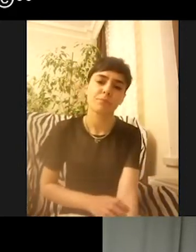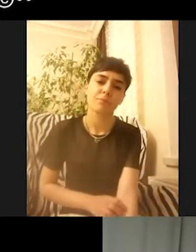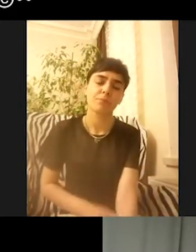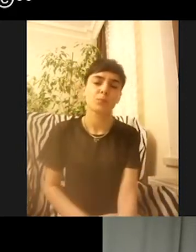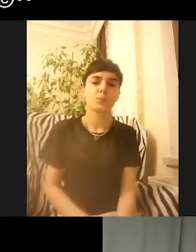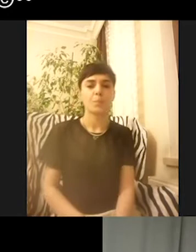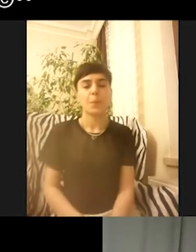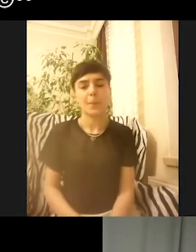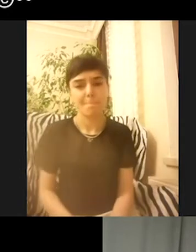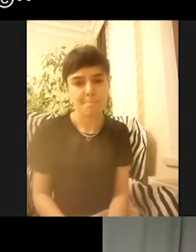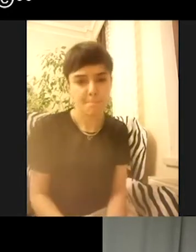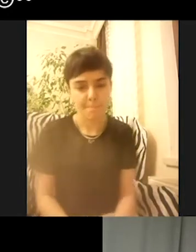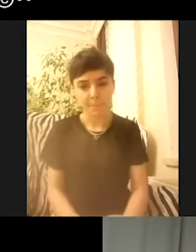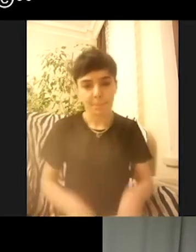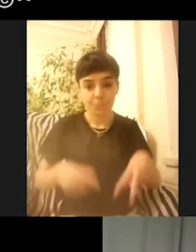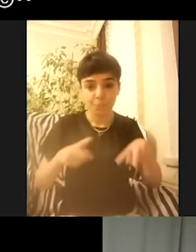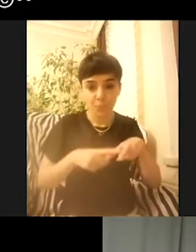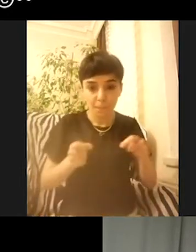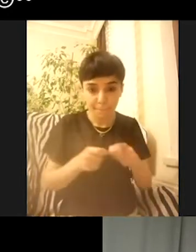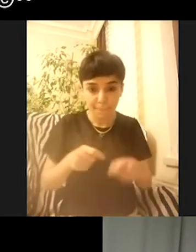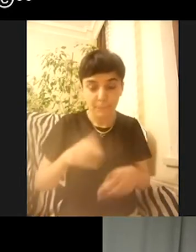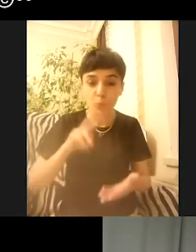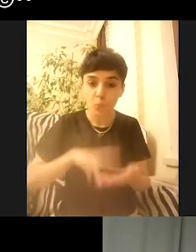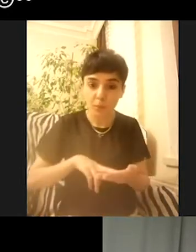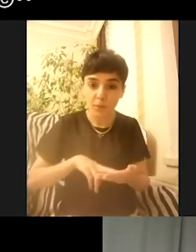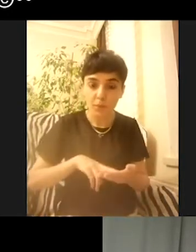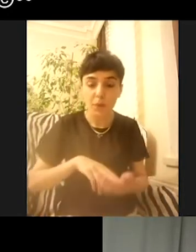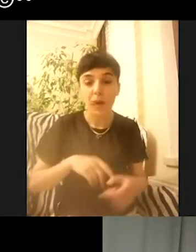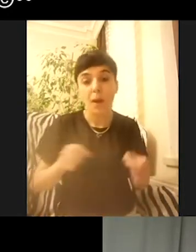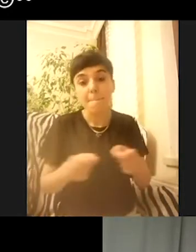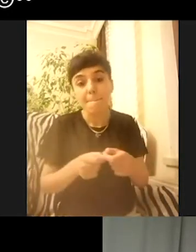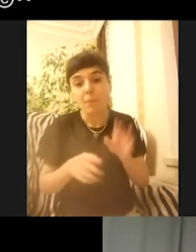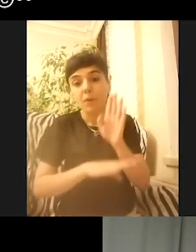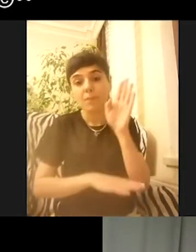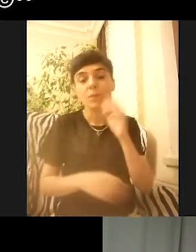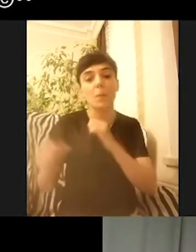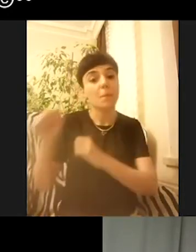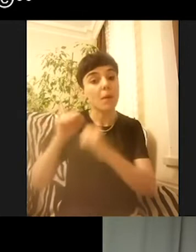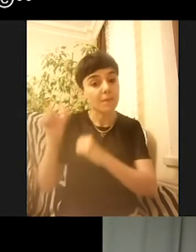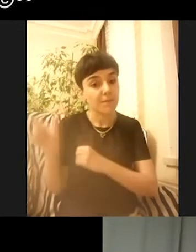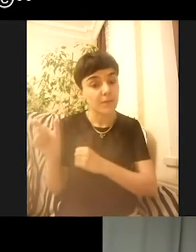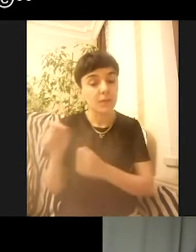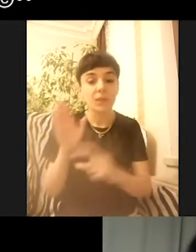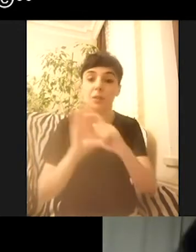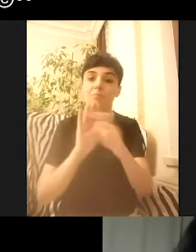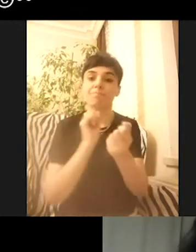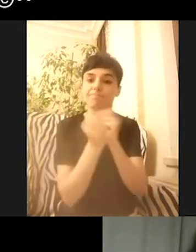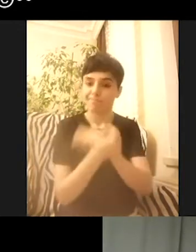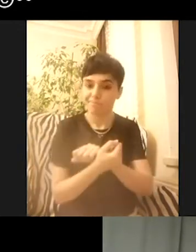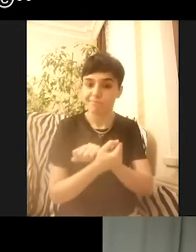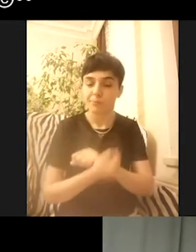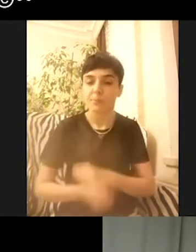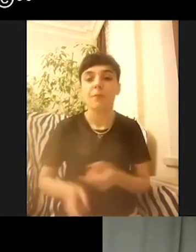in Balkan countries, is currently on paper for Turkey. And at this point, I appeal to activists. This part is very important.